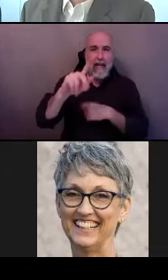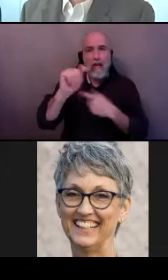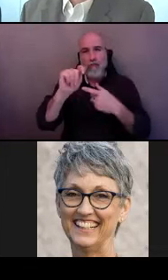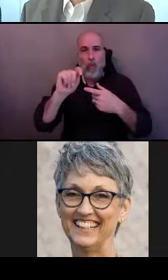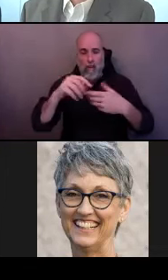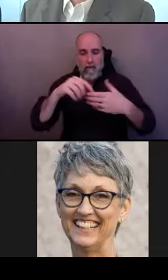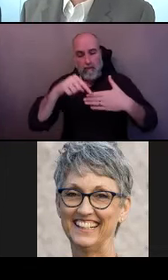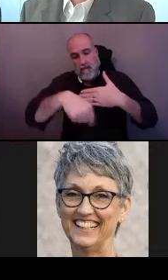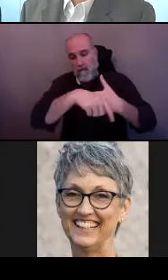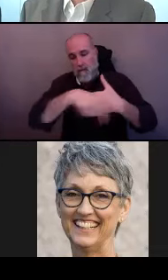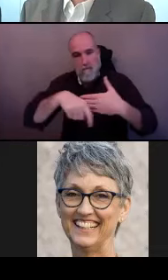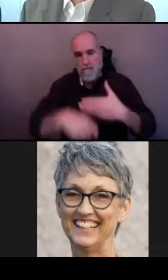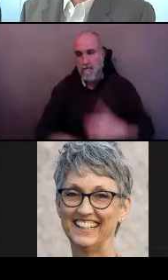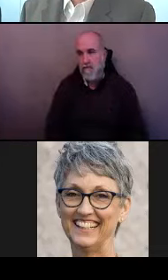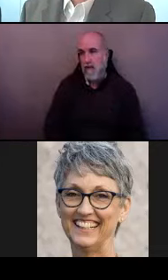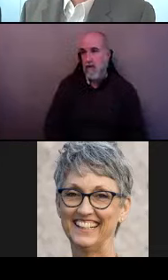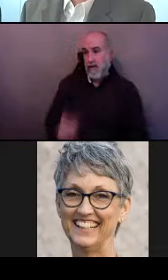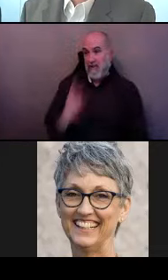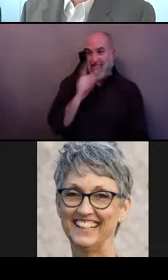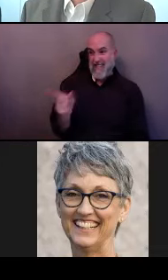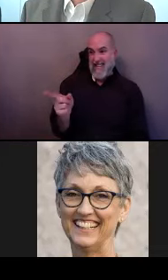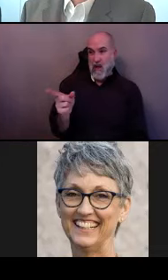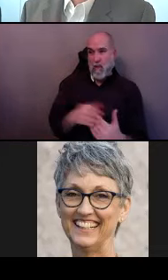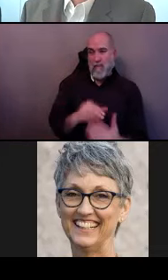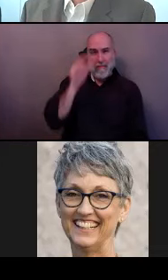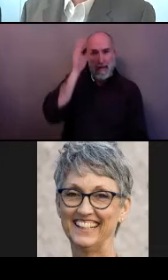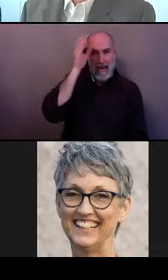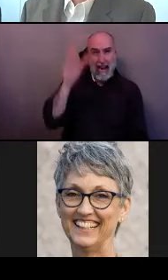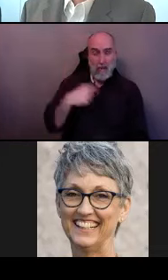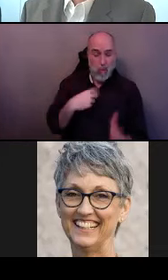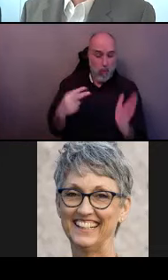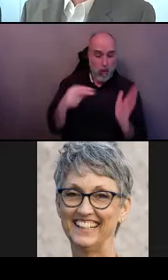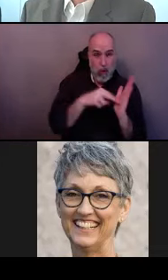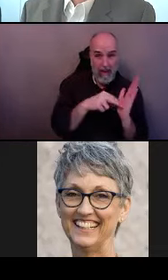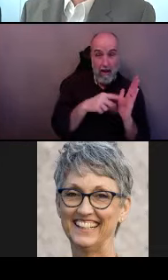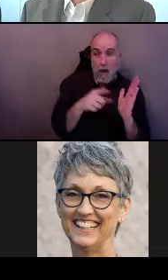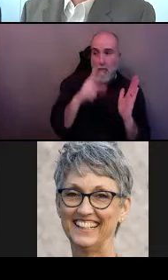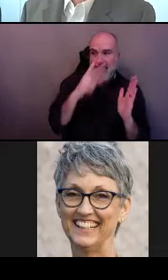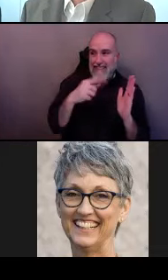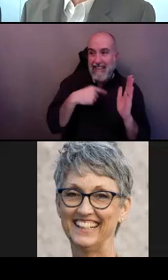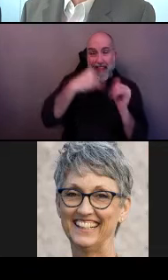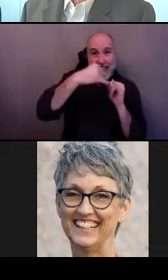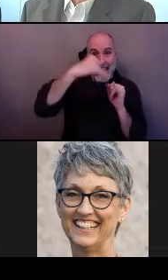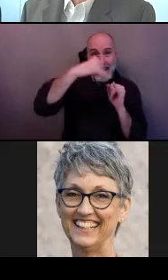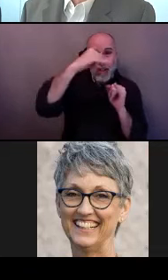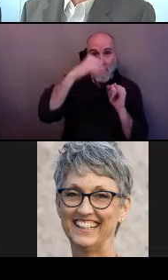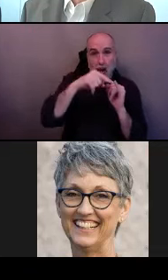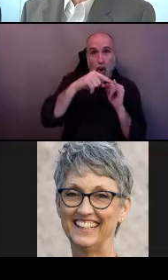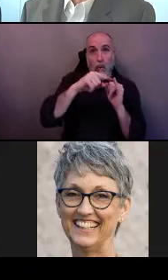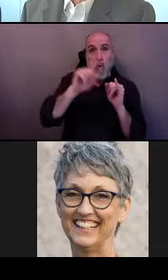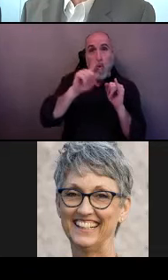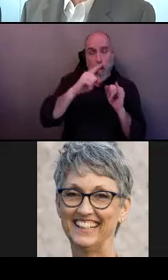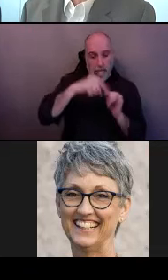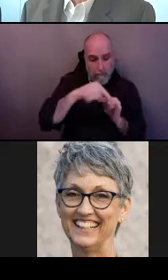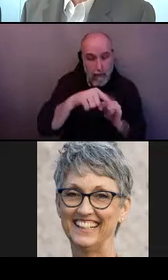you here. So this is that same floor plan that we were looking at earlier. And you can see that the dash line stops at the lavatory because